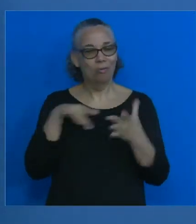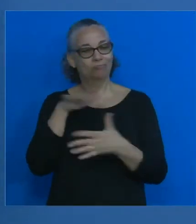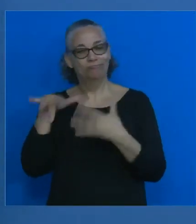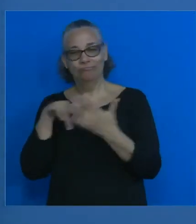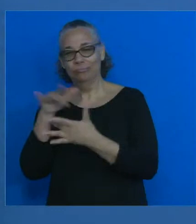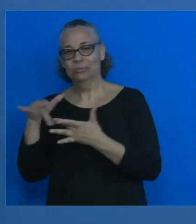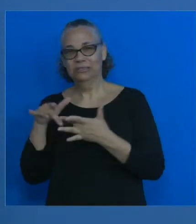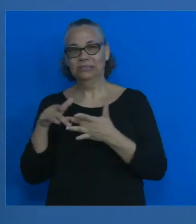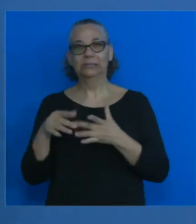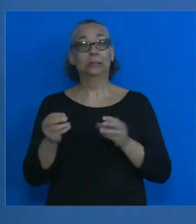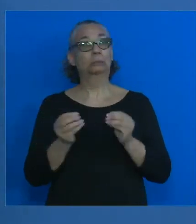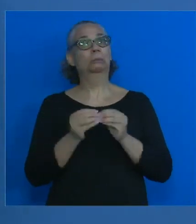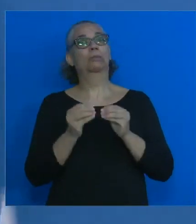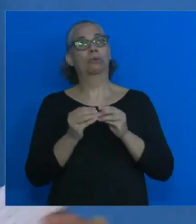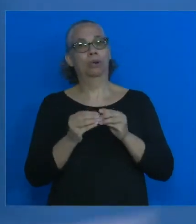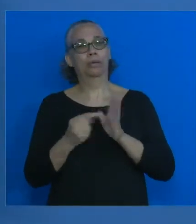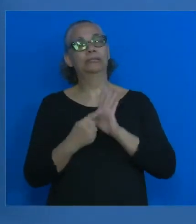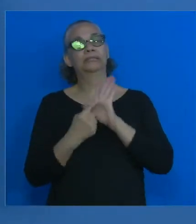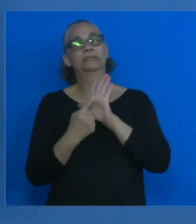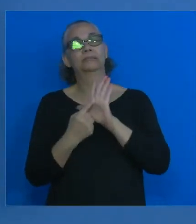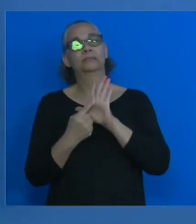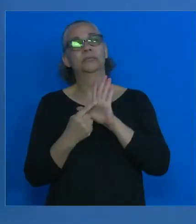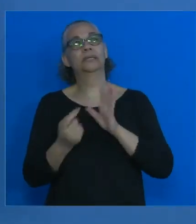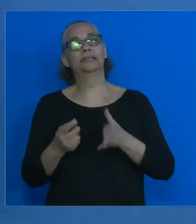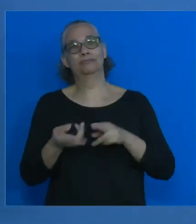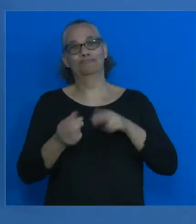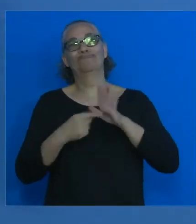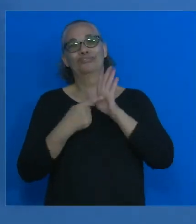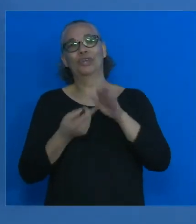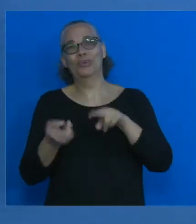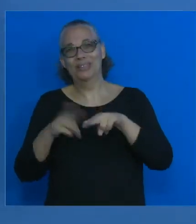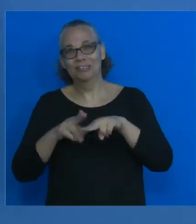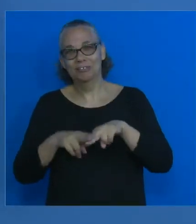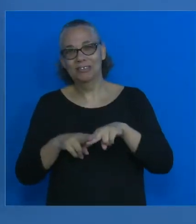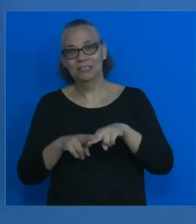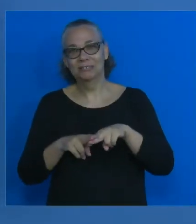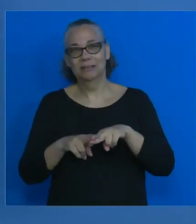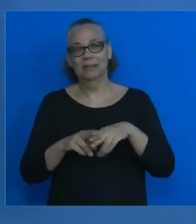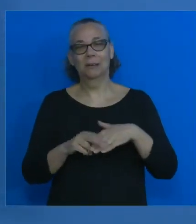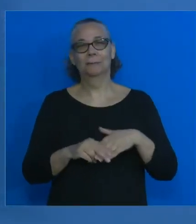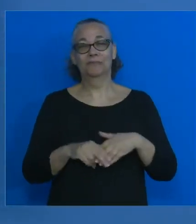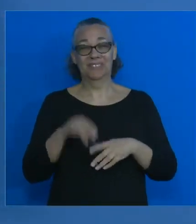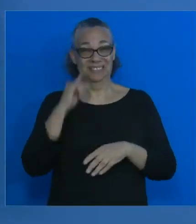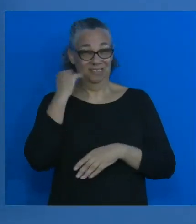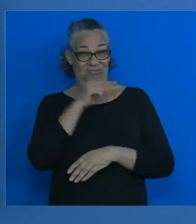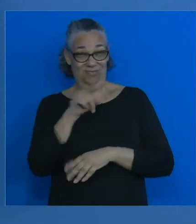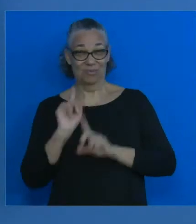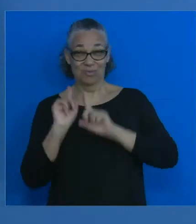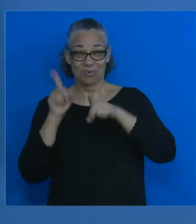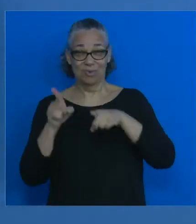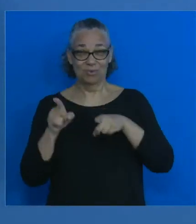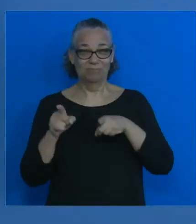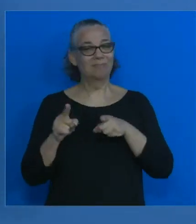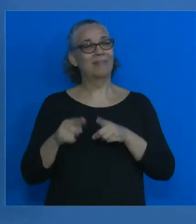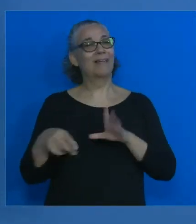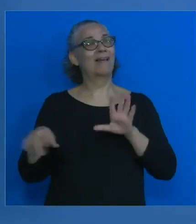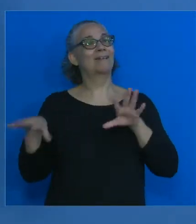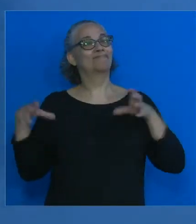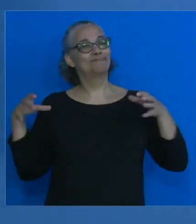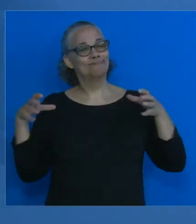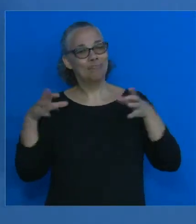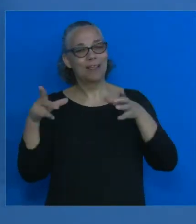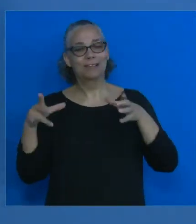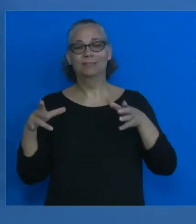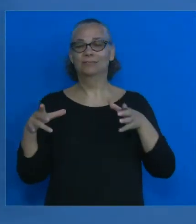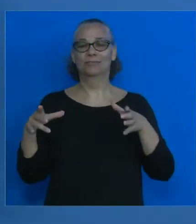role with respect to the transmission. If you will be hosting or attending a gathering during the holiday season that brings people who